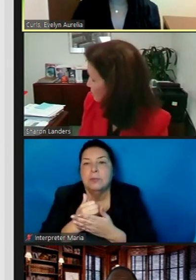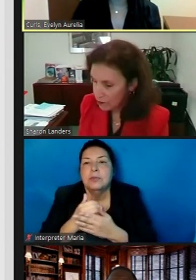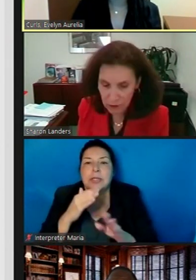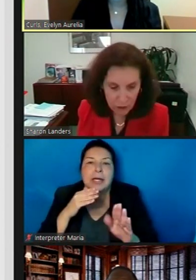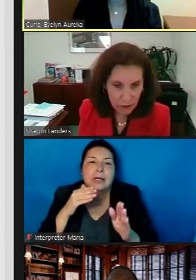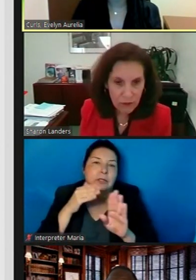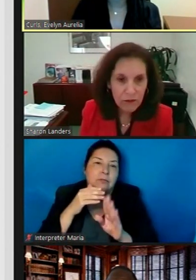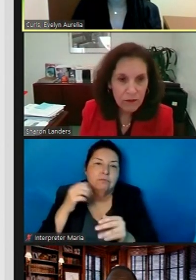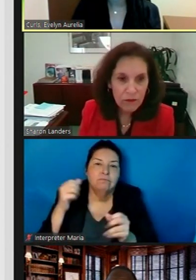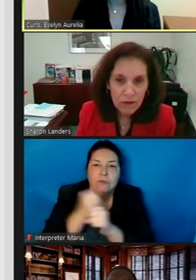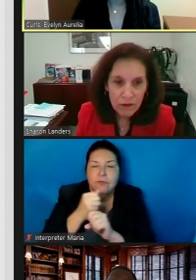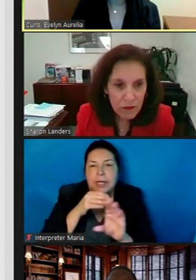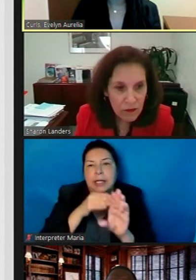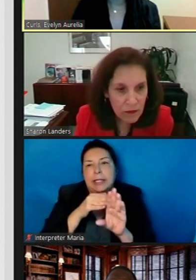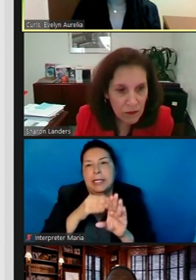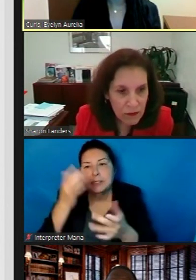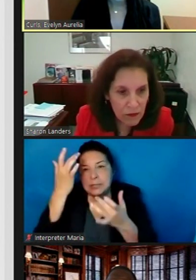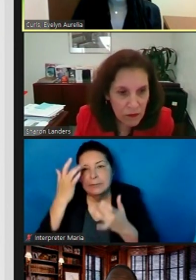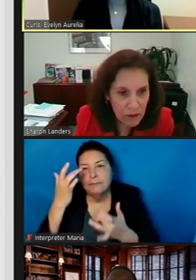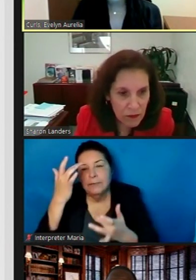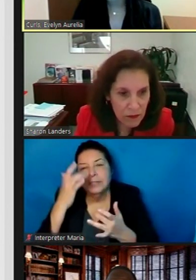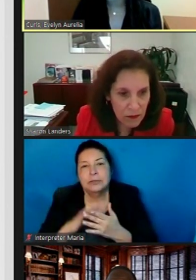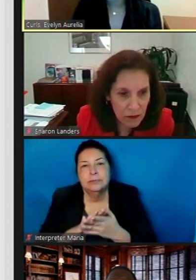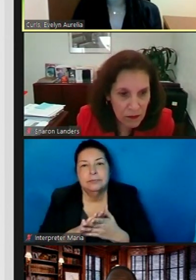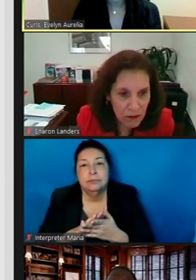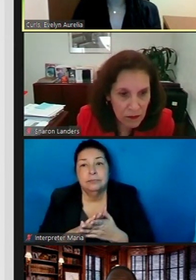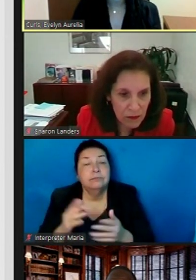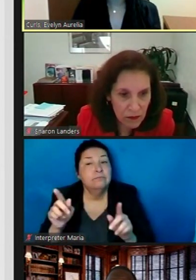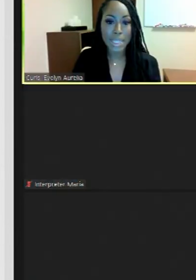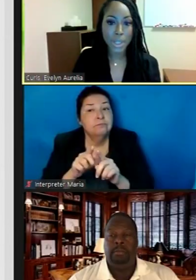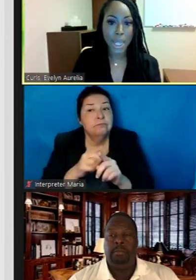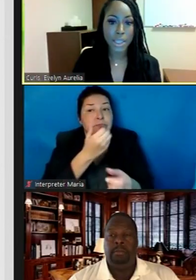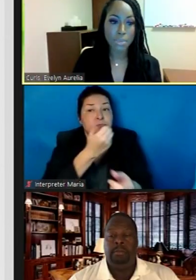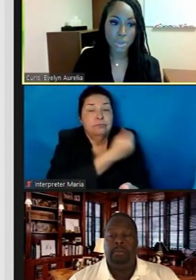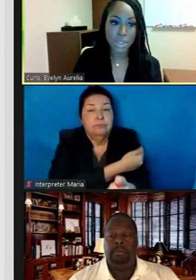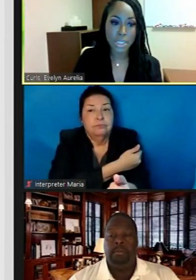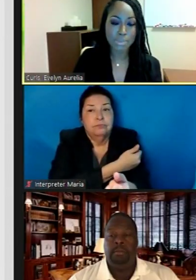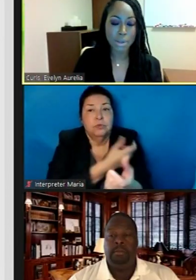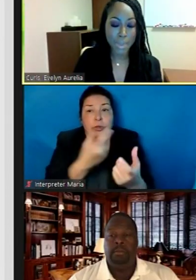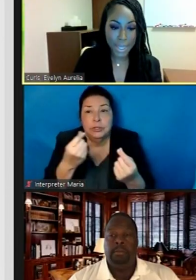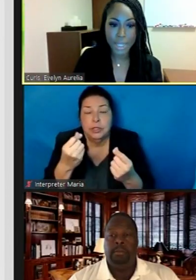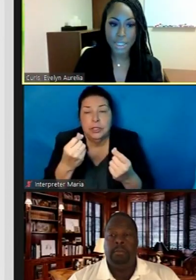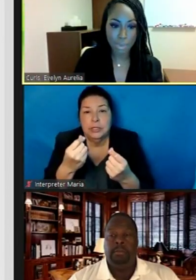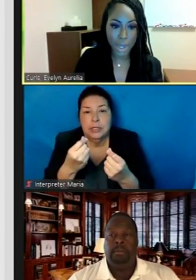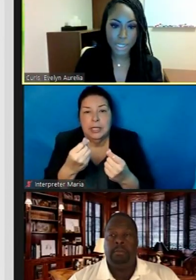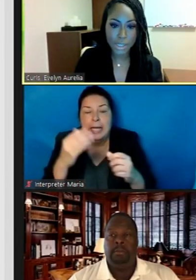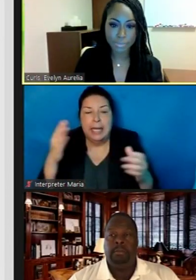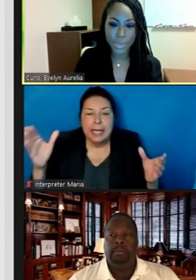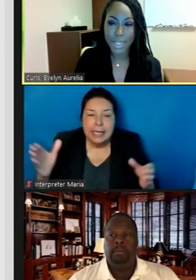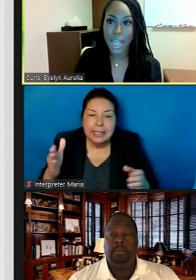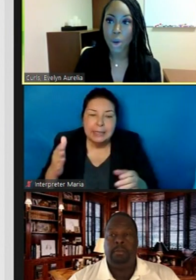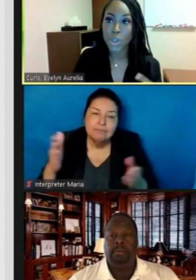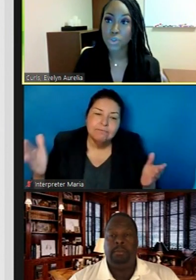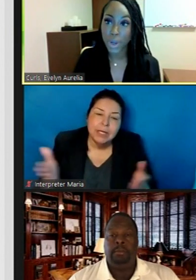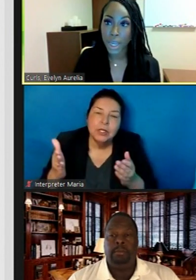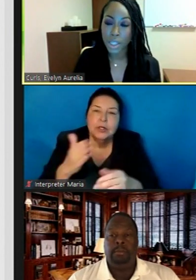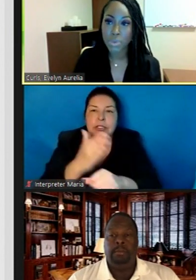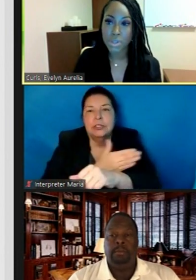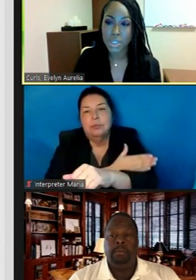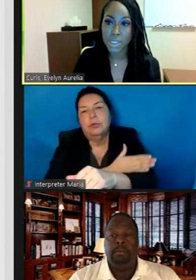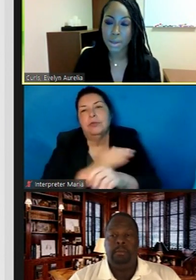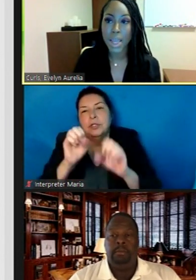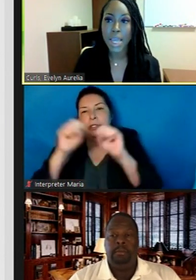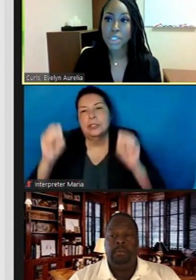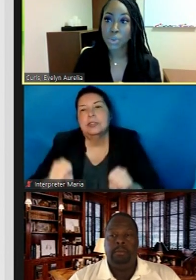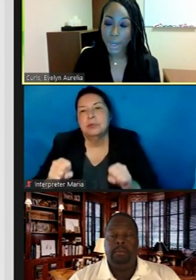sure that we can fight it off appropriately. And vaccines help by stimulating the immune system to make antibodies. It's how we train the